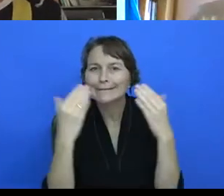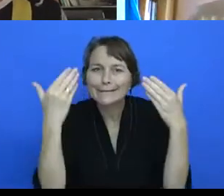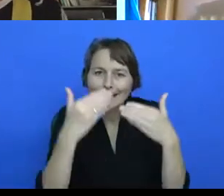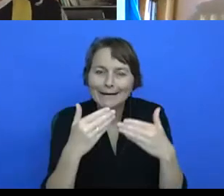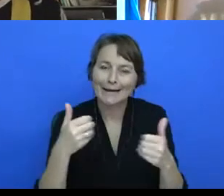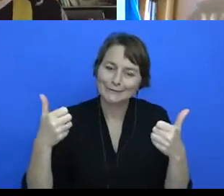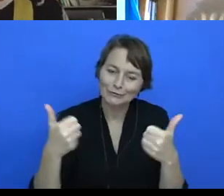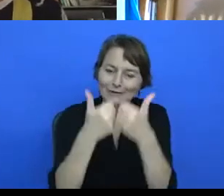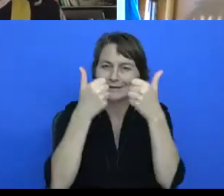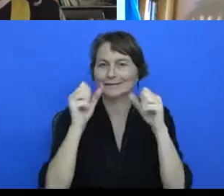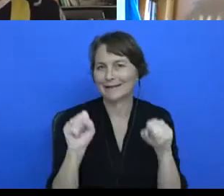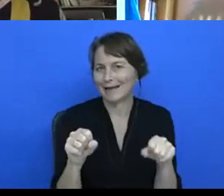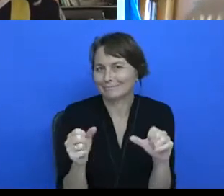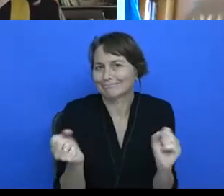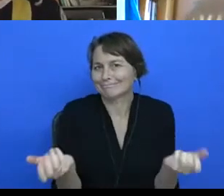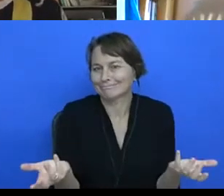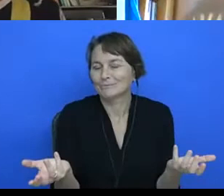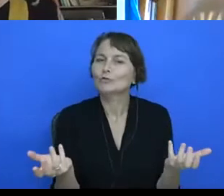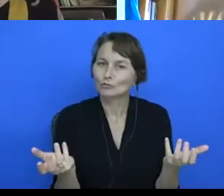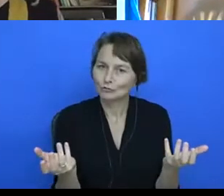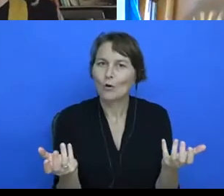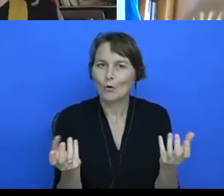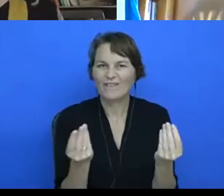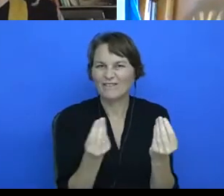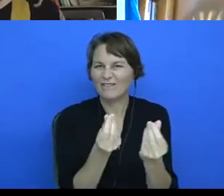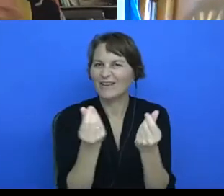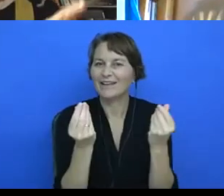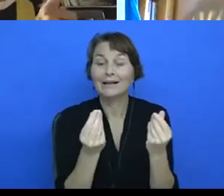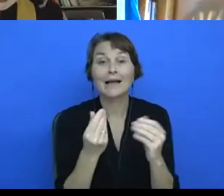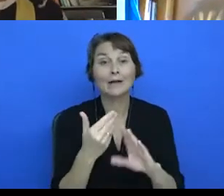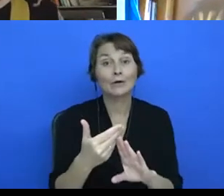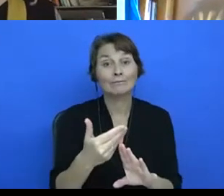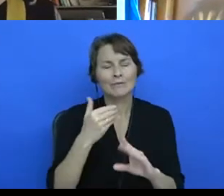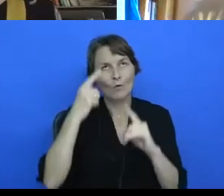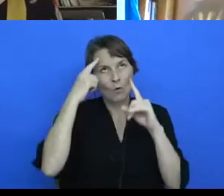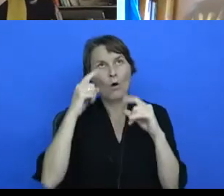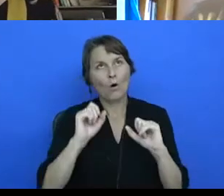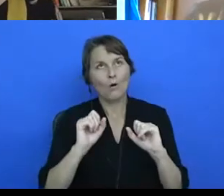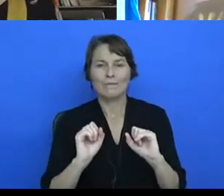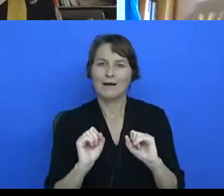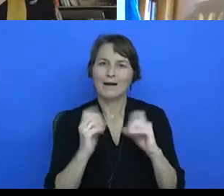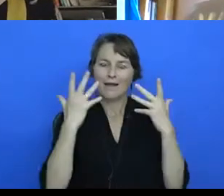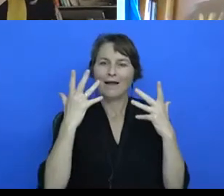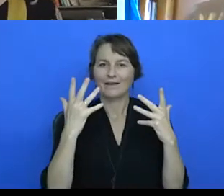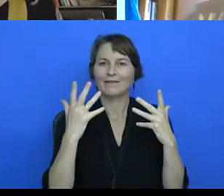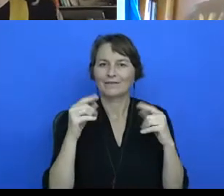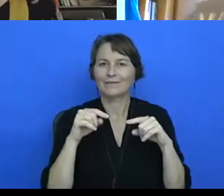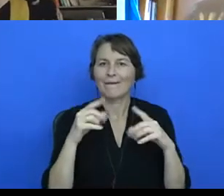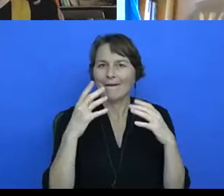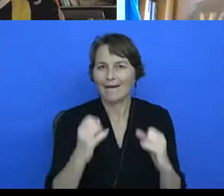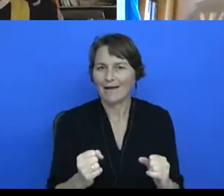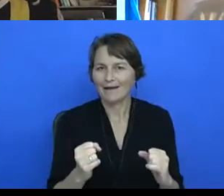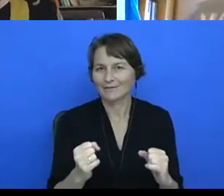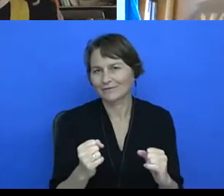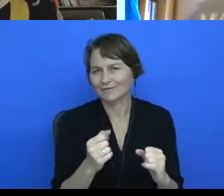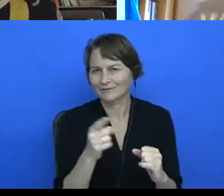good. And in that sense, we cloned some of the events we would have had then in Heidelberg. But yeah, I mean,